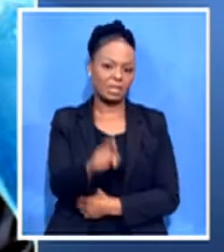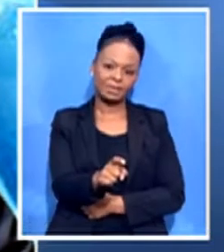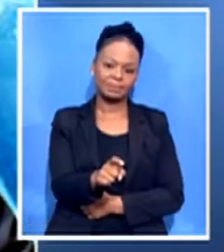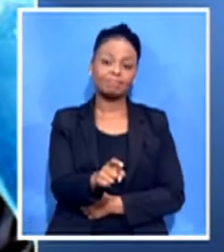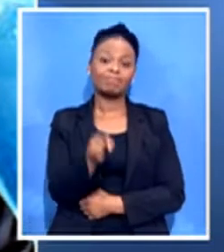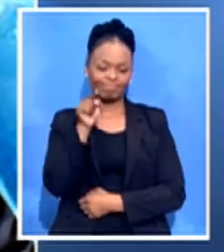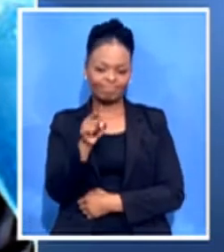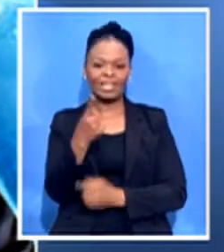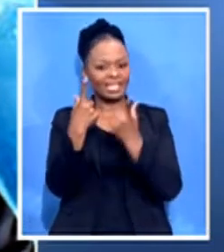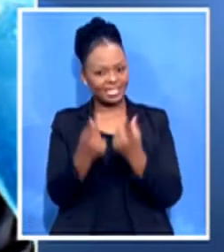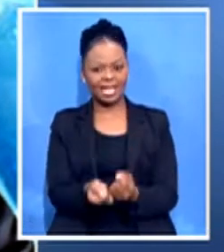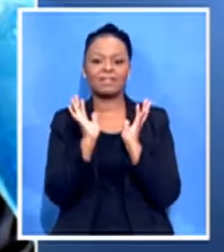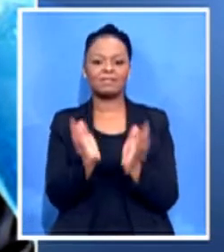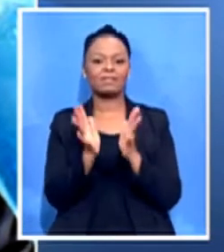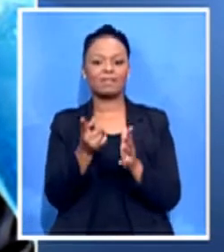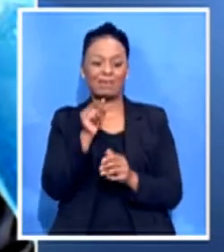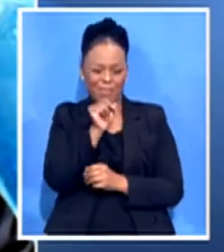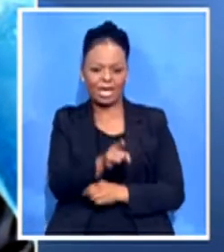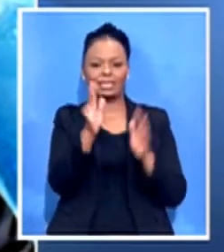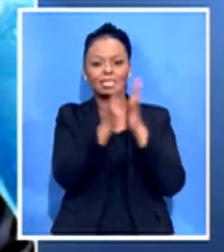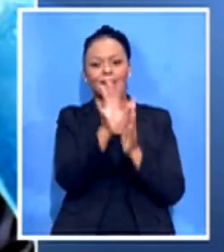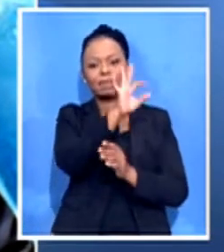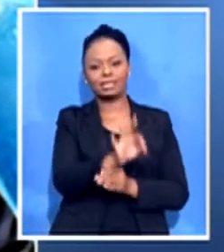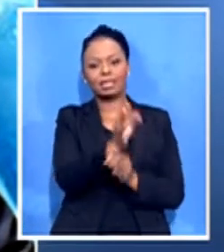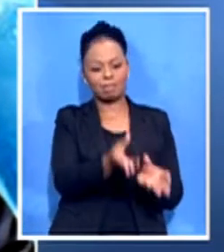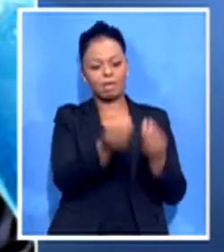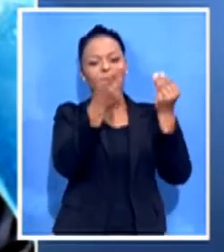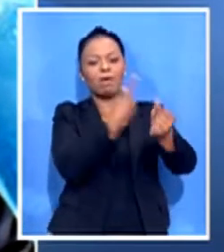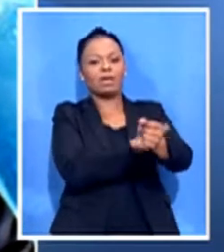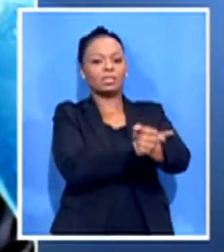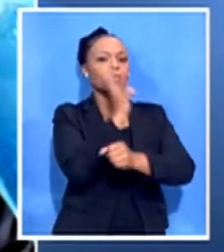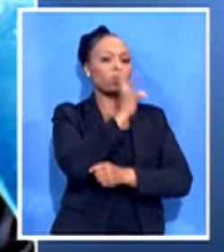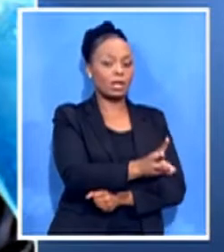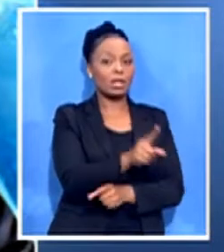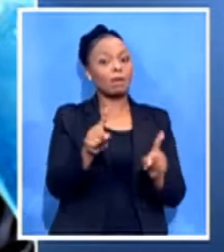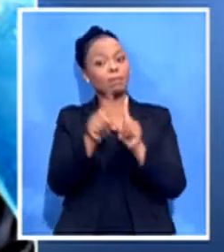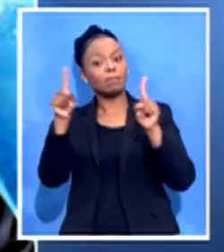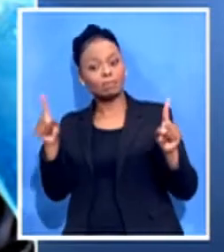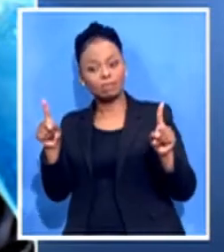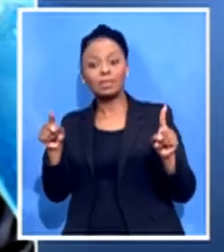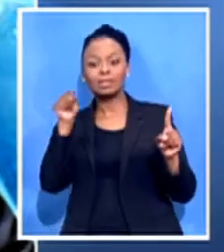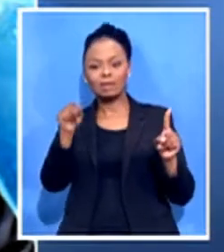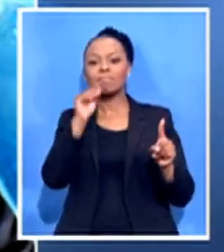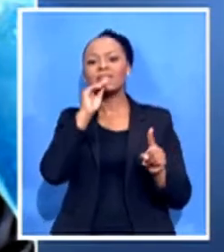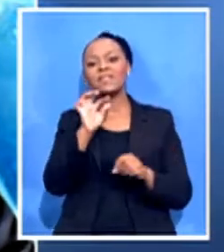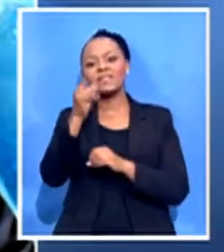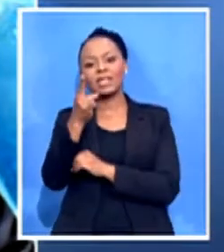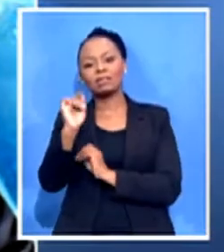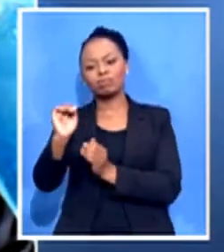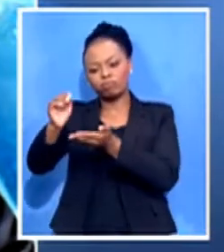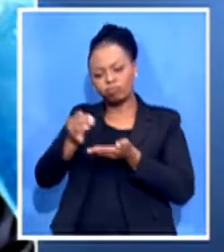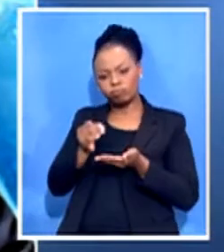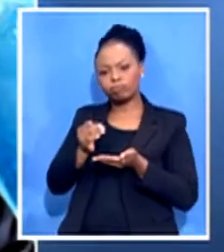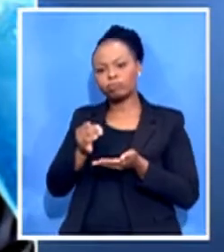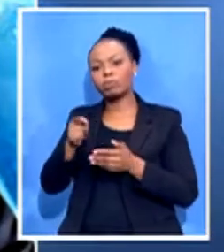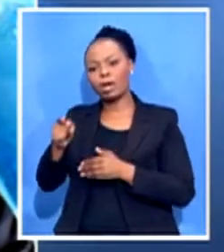of the population. However, as I said, this is just the first round of the vaccination. Going forward, as